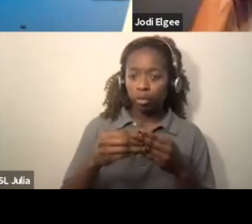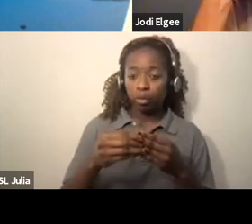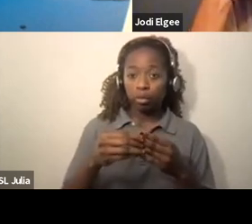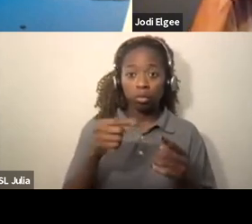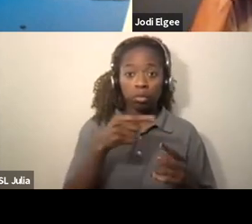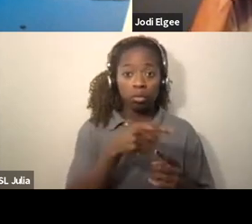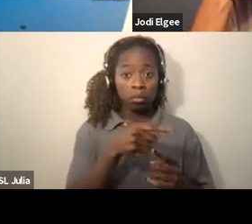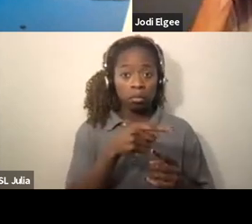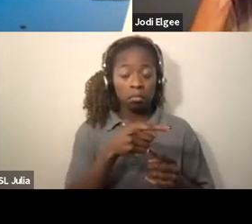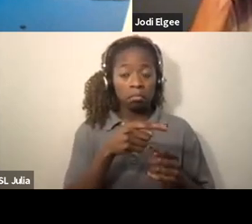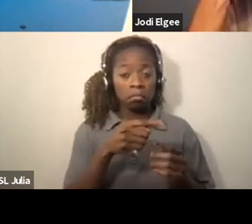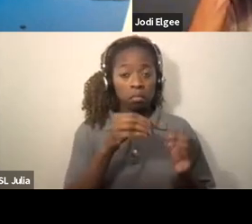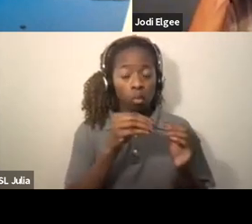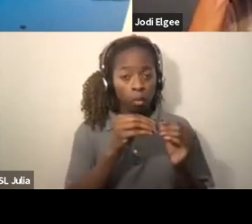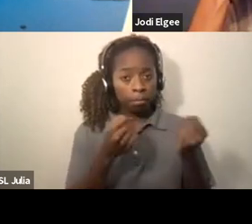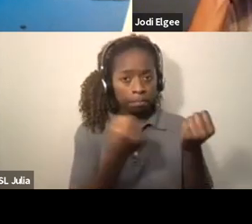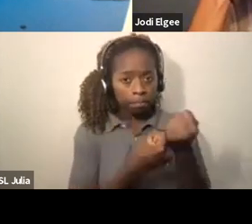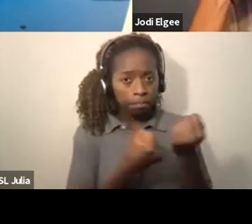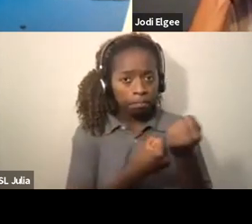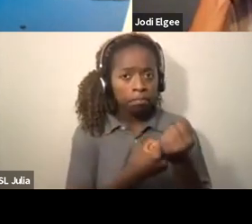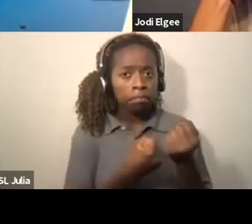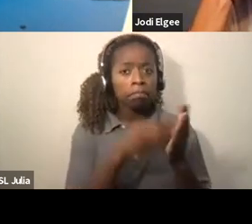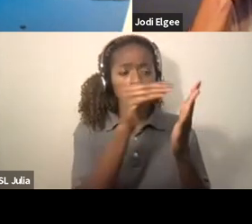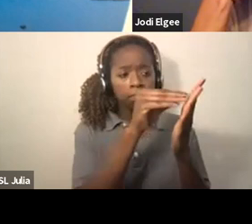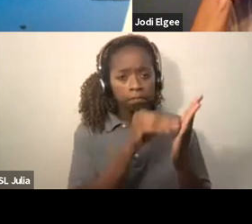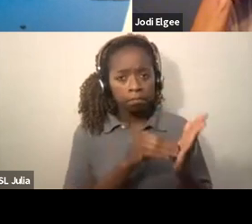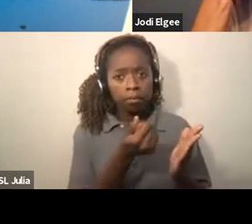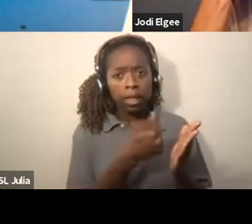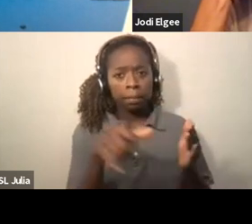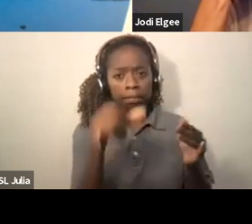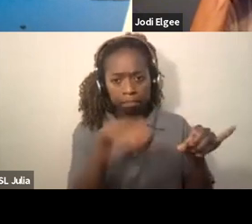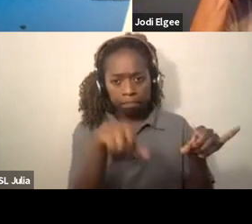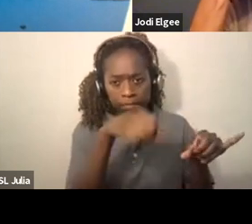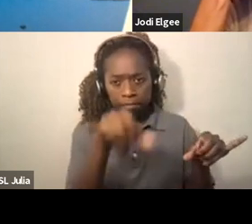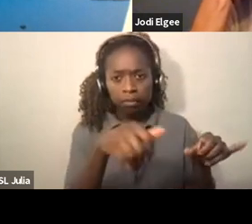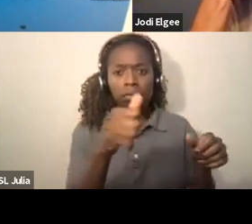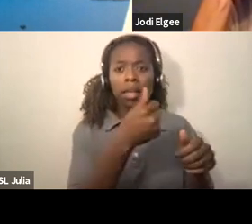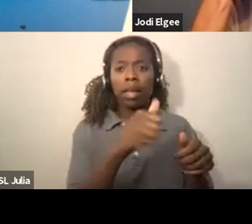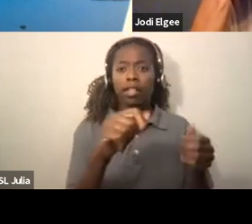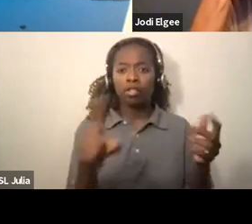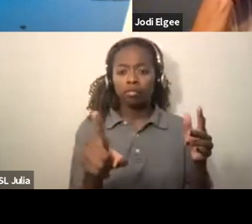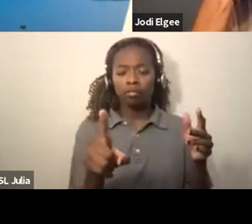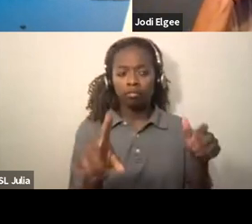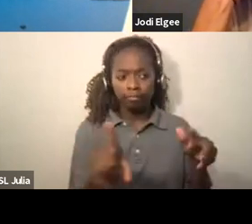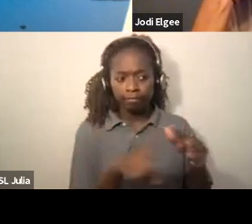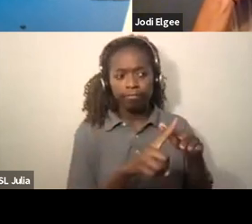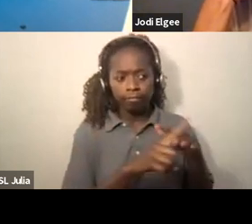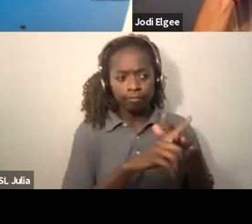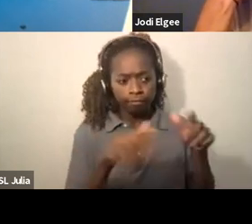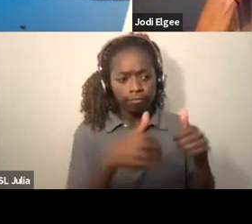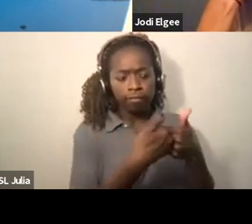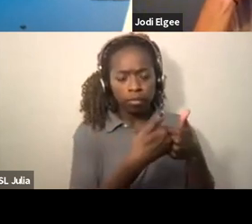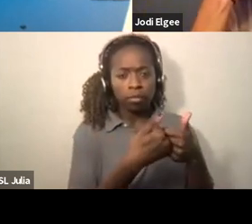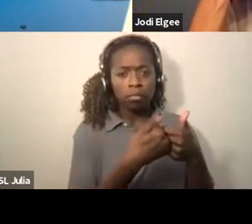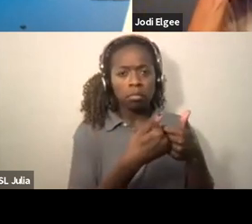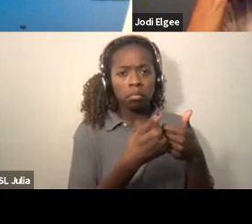documenting any patterns and or challenges consistent challenges or increased